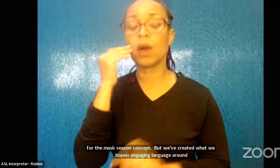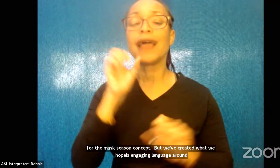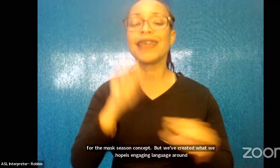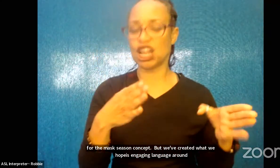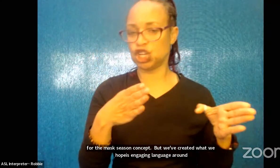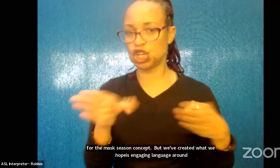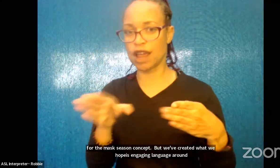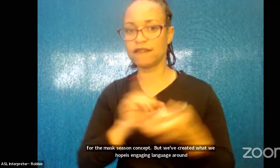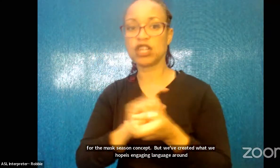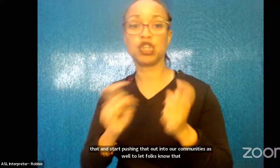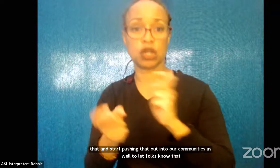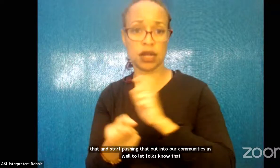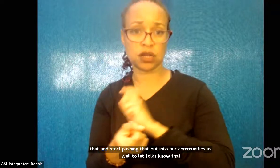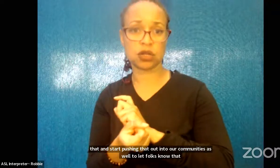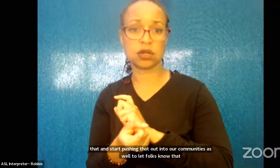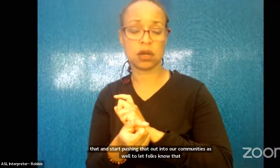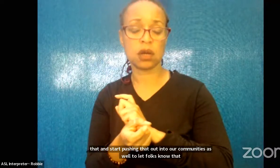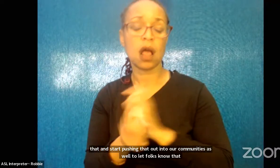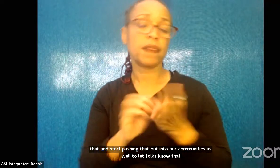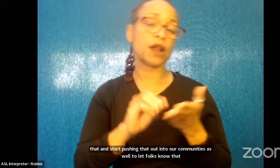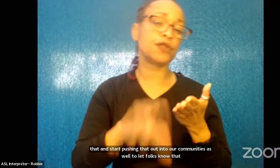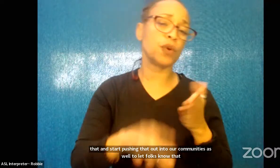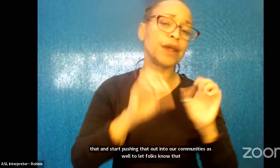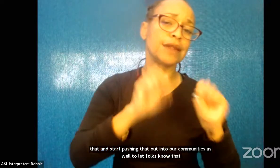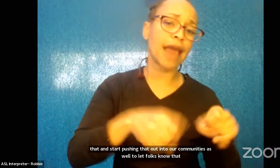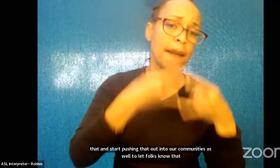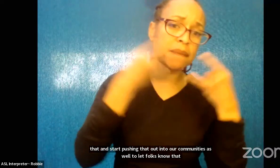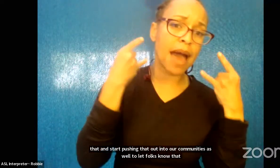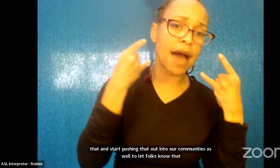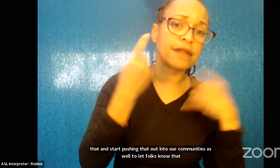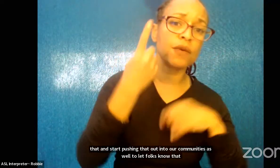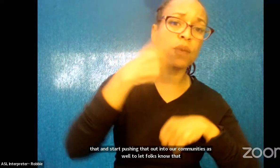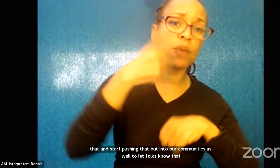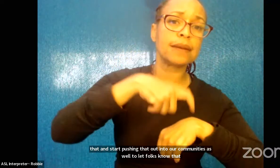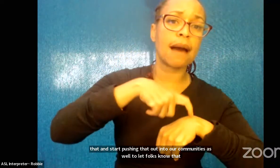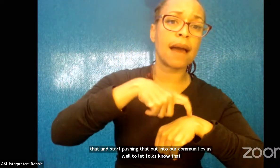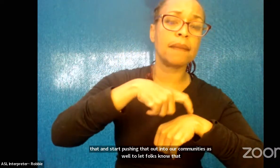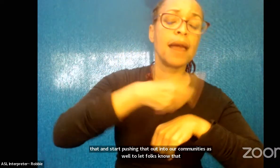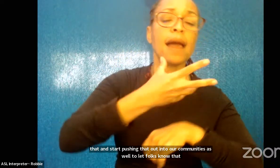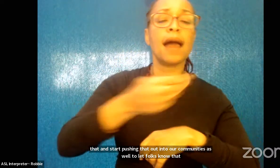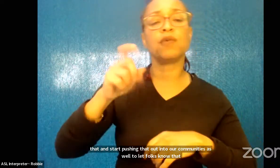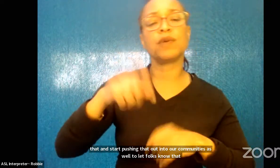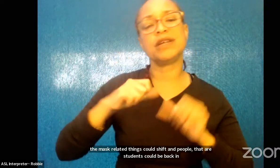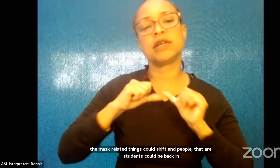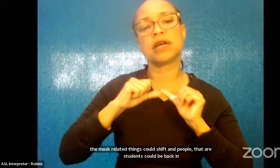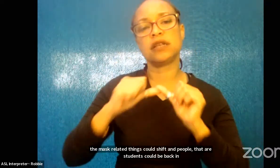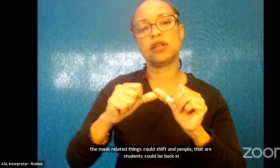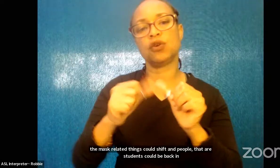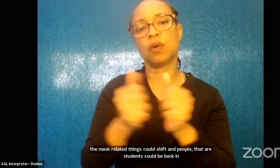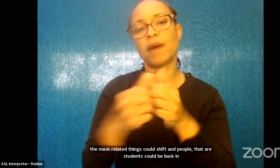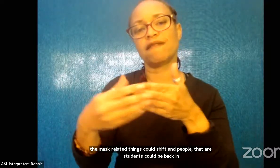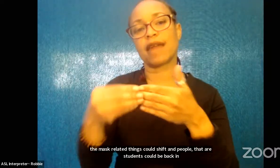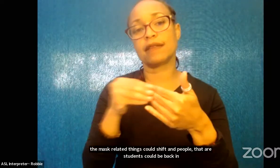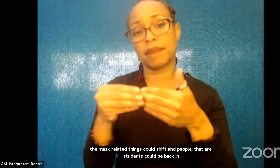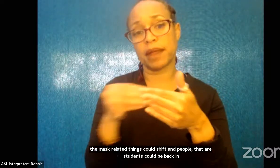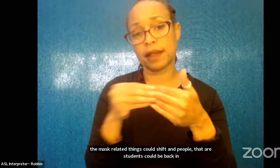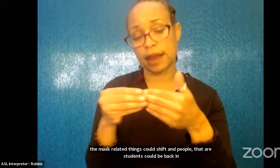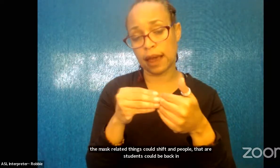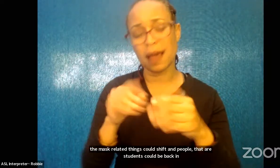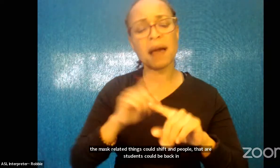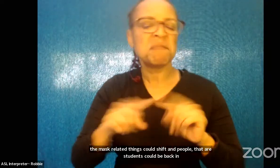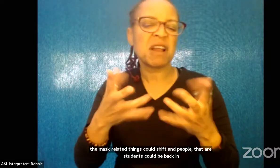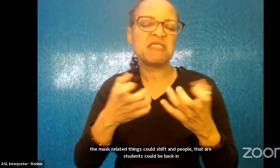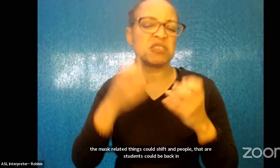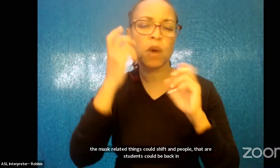and that people, that our students could be back in masks at some point, and that we'll need to continue with that level of flexibility. But I just wanted to give you an